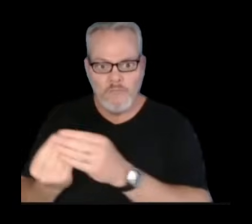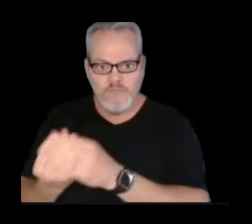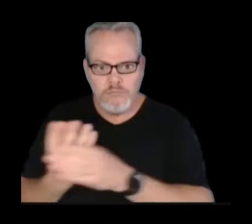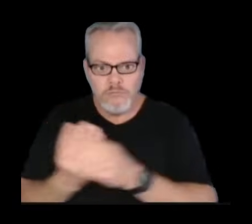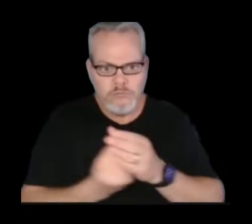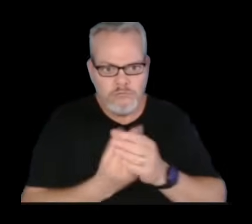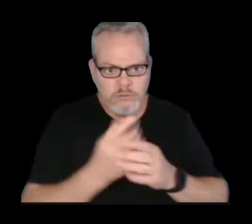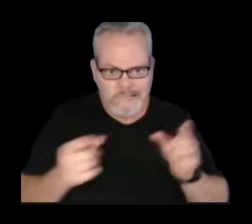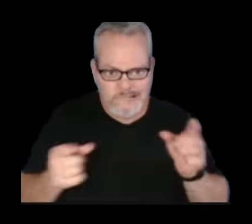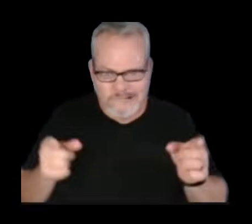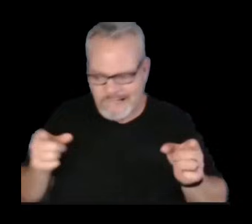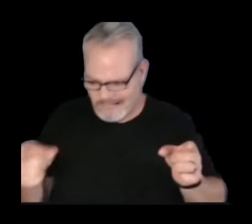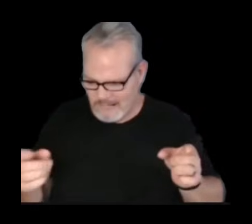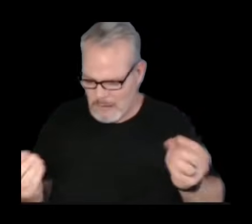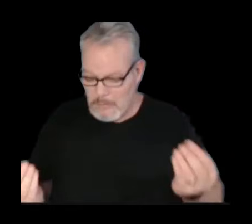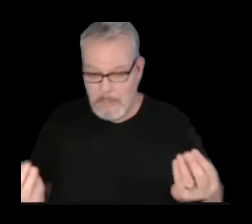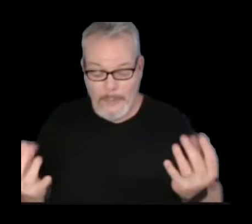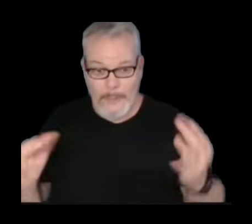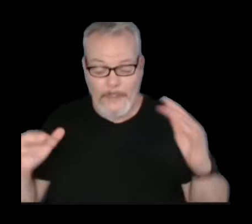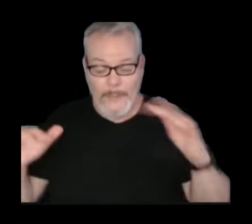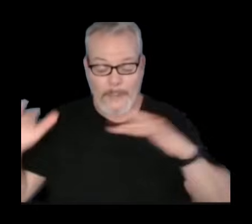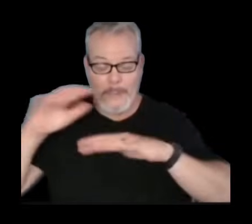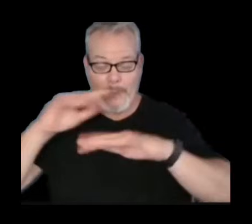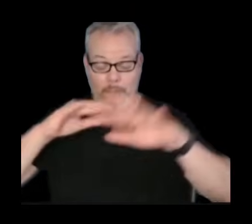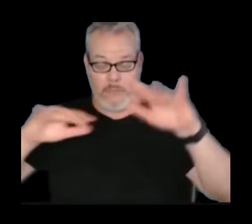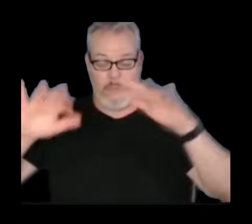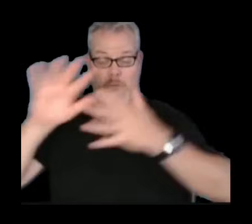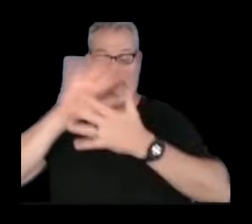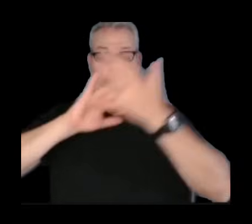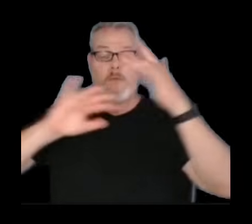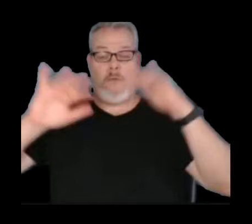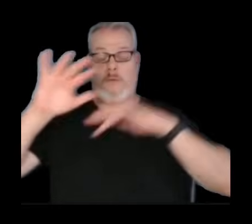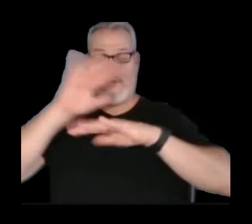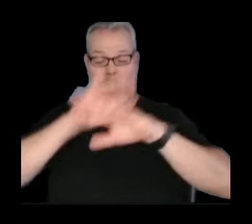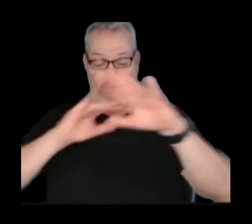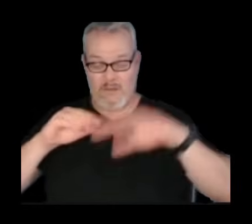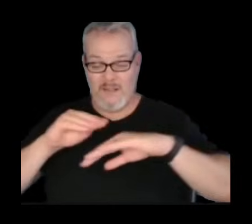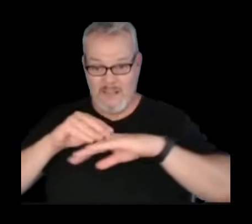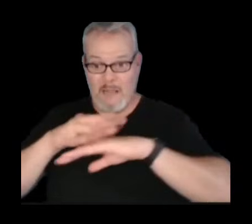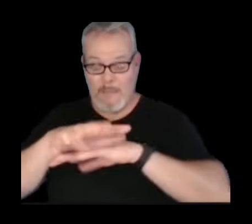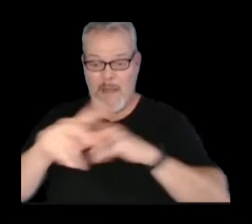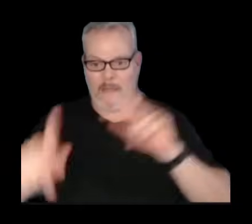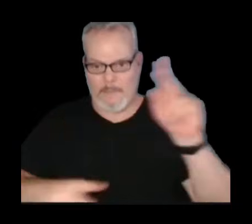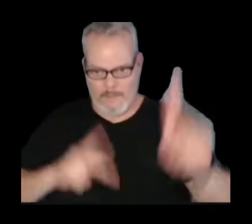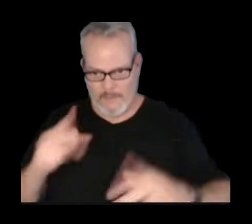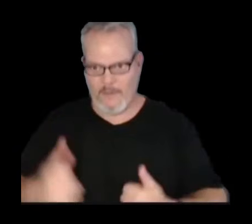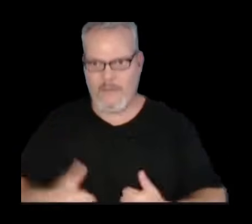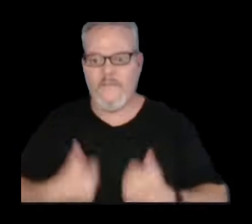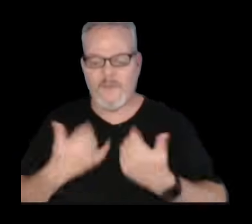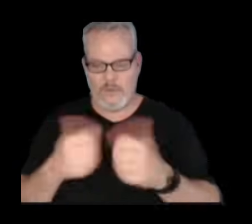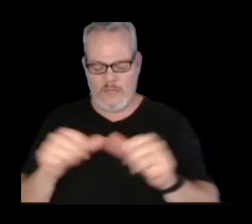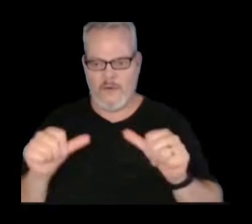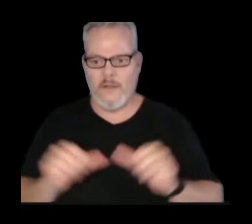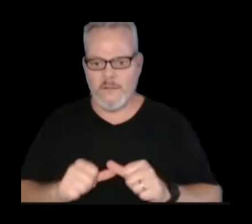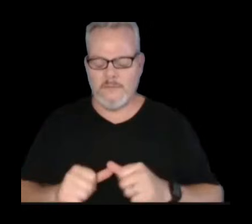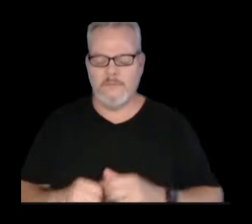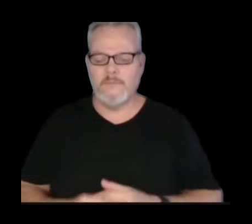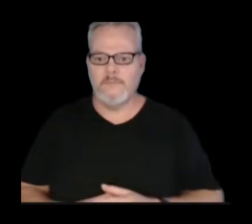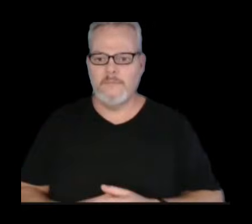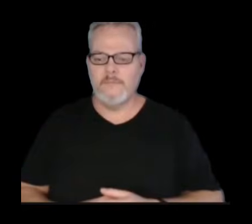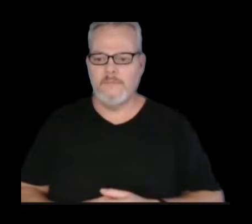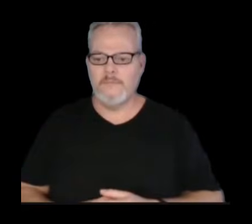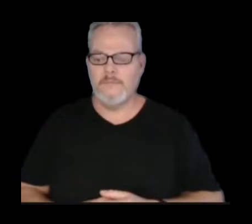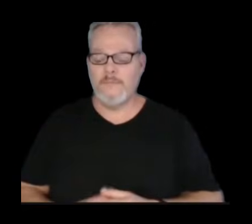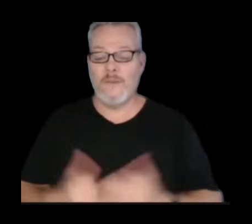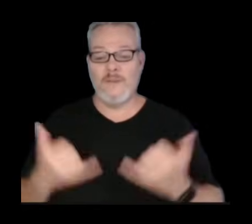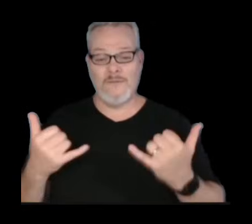and considerable and impactful to people living in these areas for a long time. At the start of the month, we have a new monthly